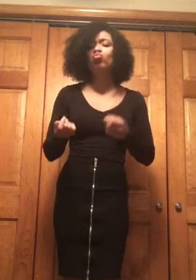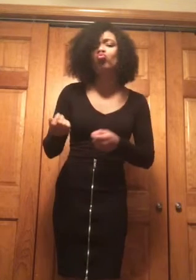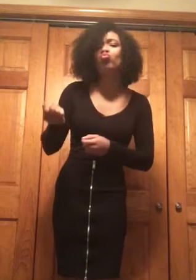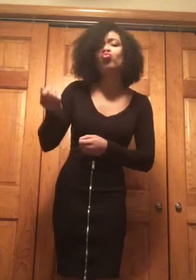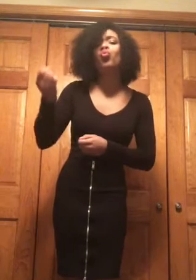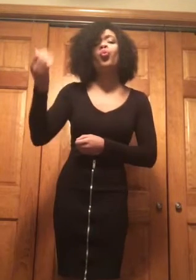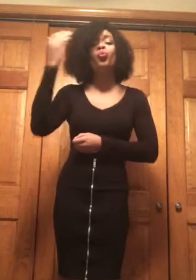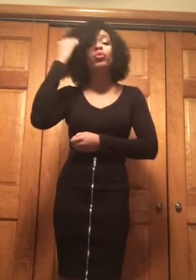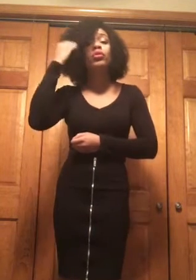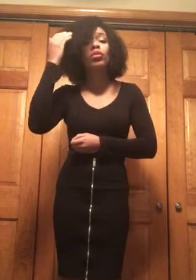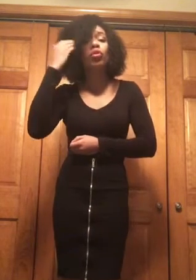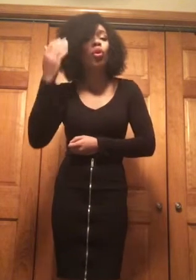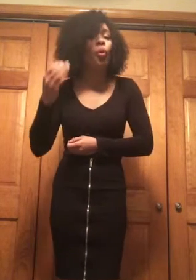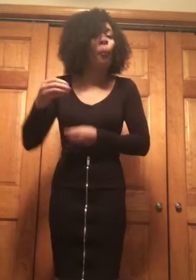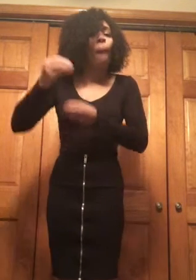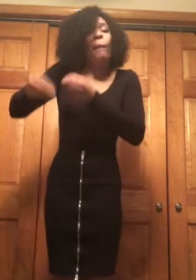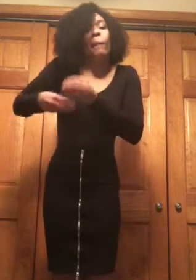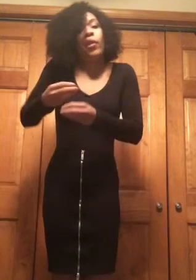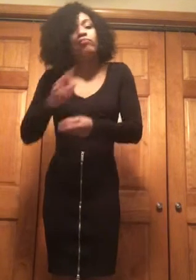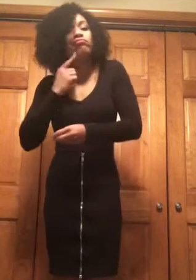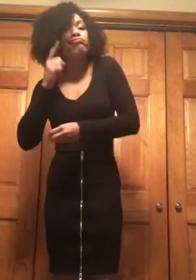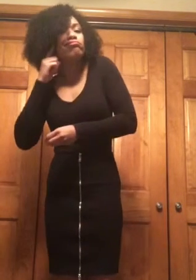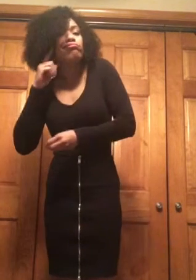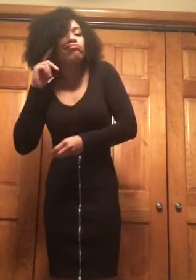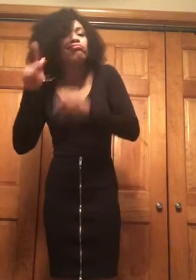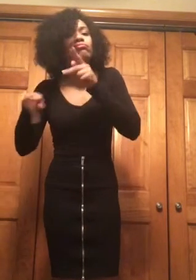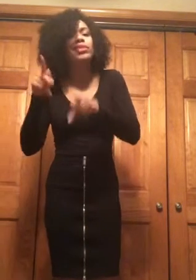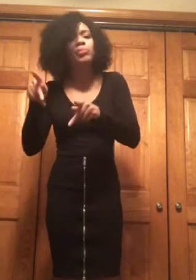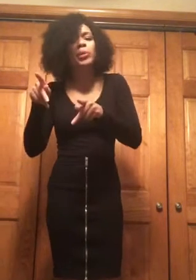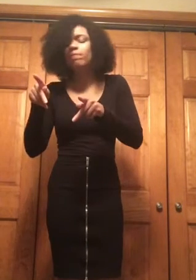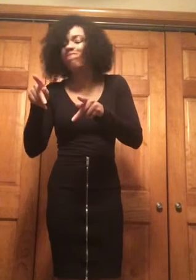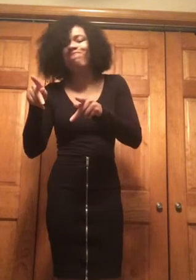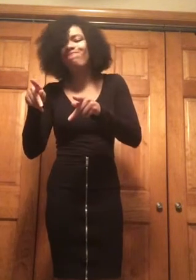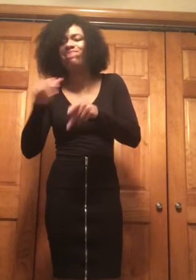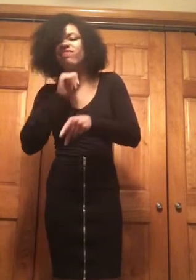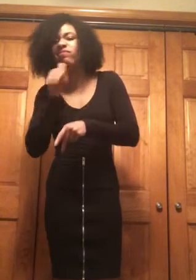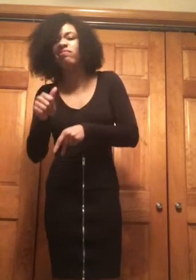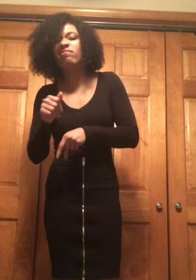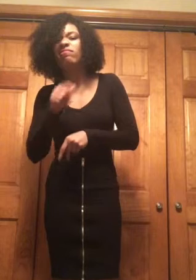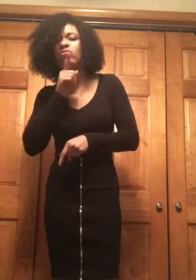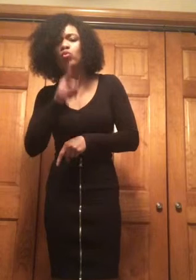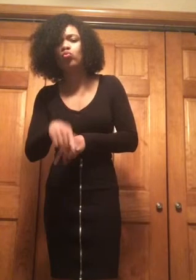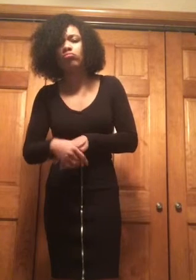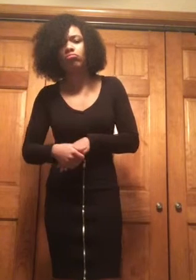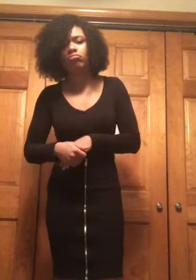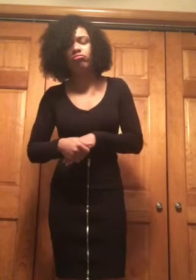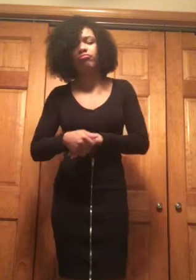So much of what we know about deaf people is largely wrong.